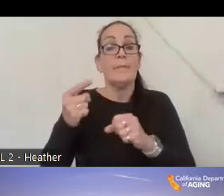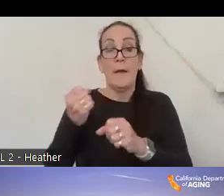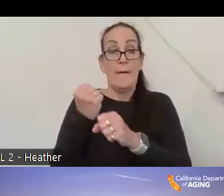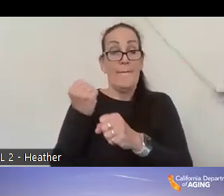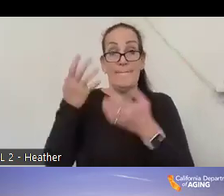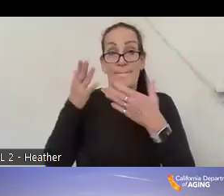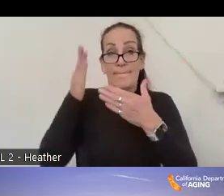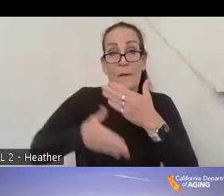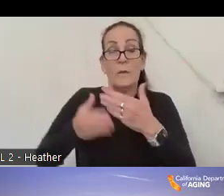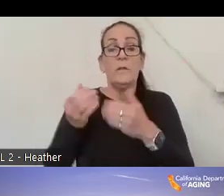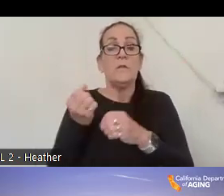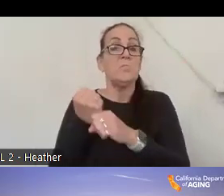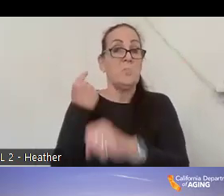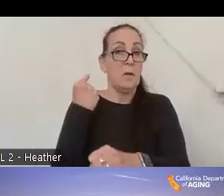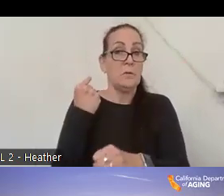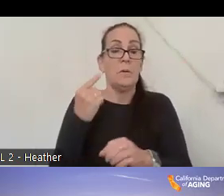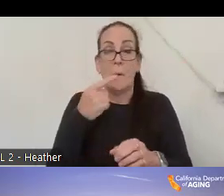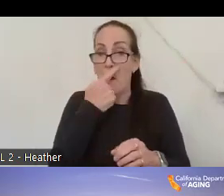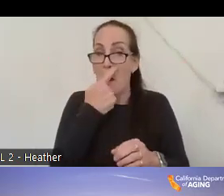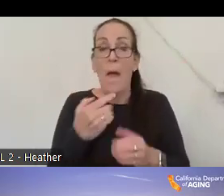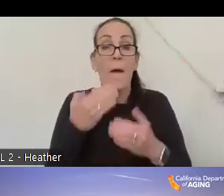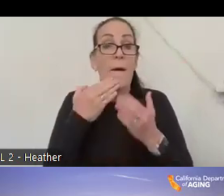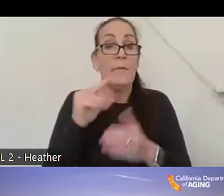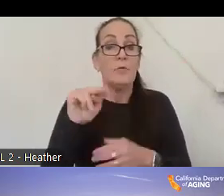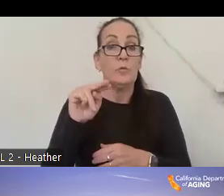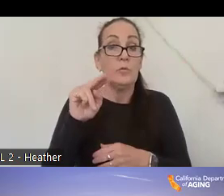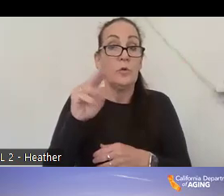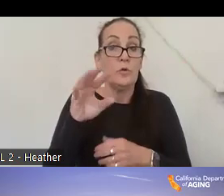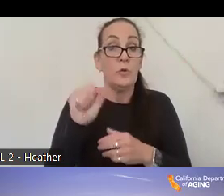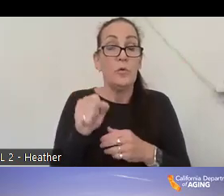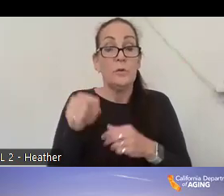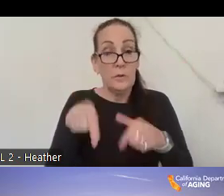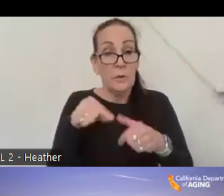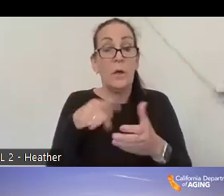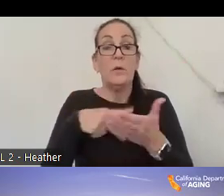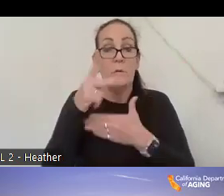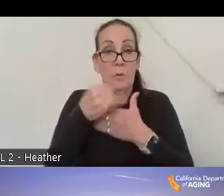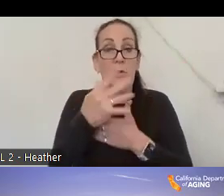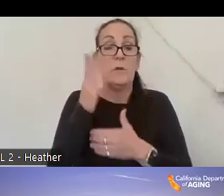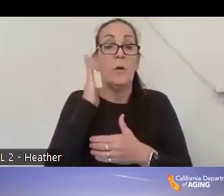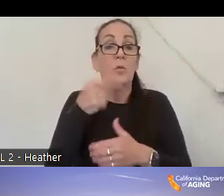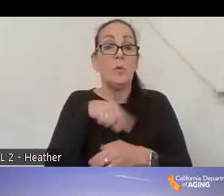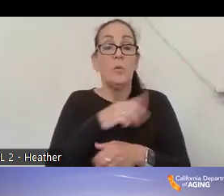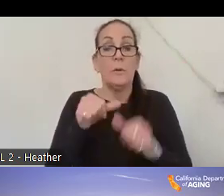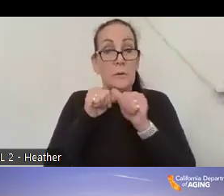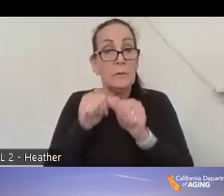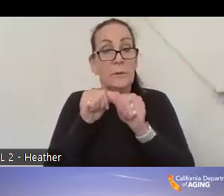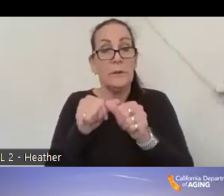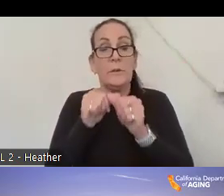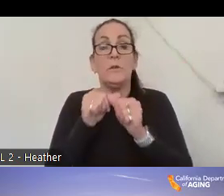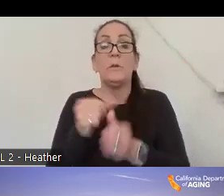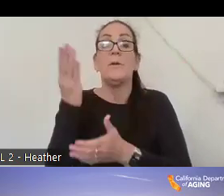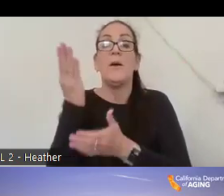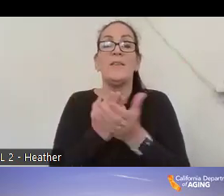bit of great news as far as sustainability for the project. While the project's over, we'll be continuing with some of the efforts that came from this.